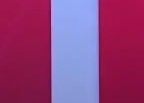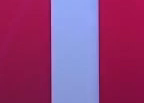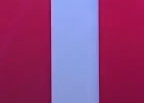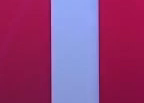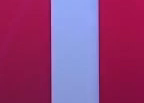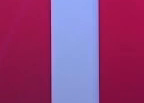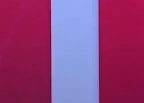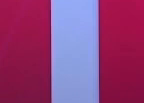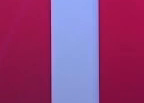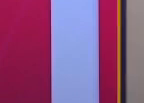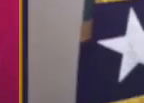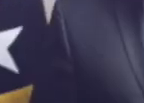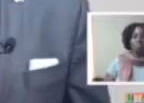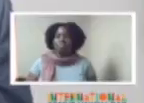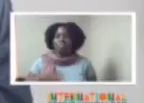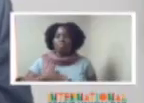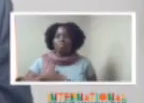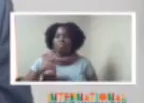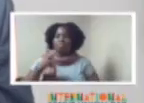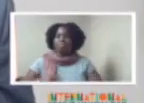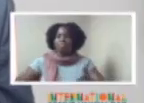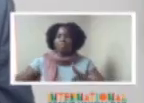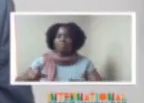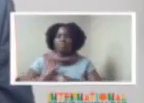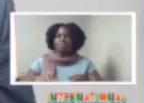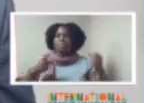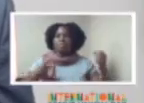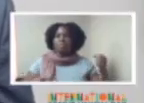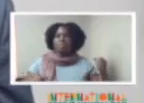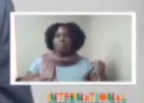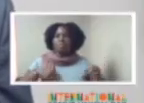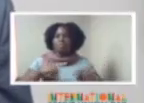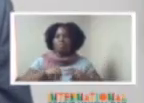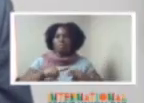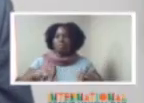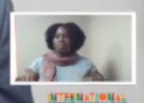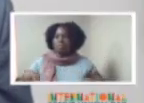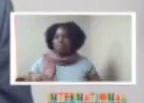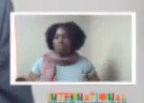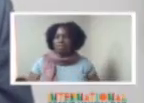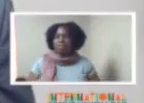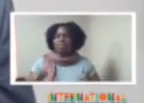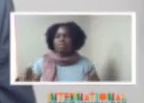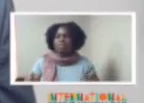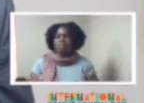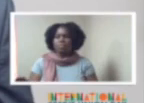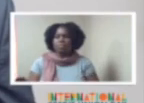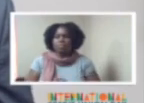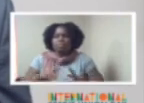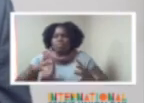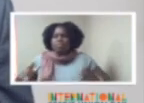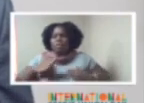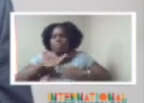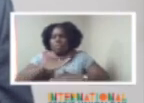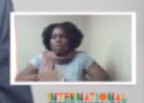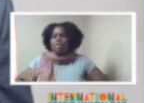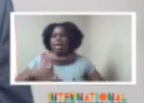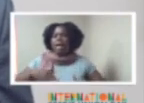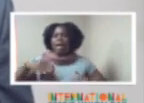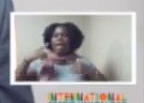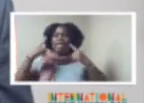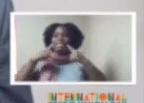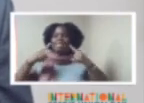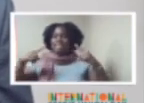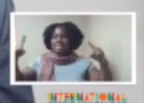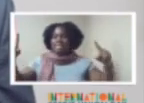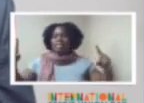Welcome back. Prime Minister and Minister of Finance, the Honourable Dr. Terence Drew says, Credit Union Week is